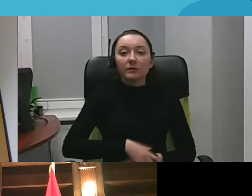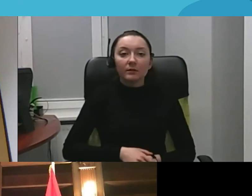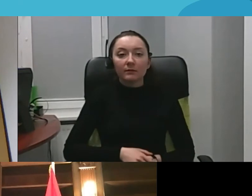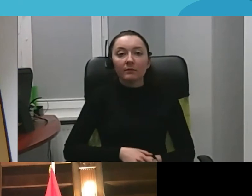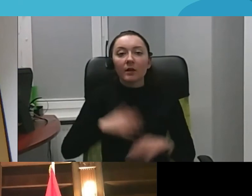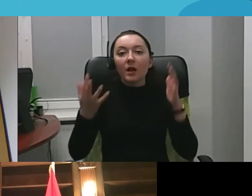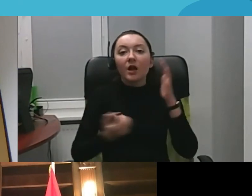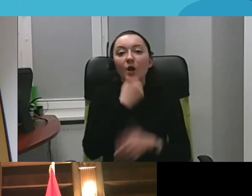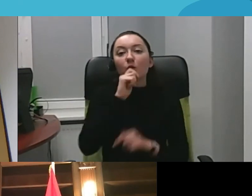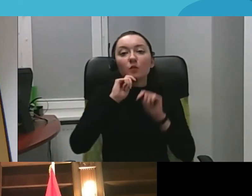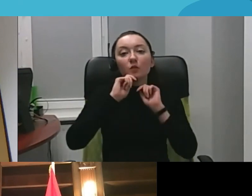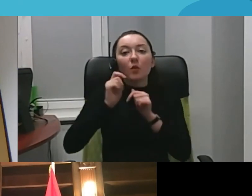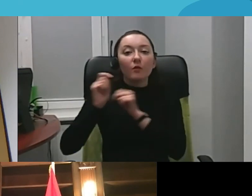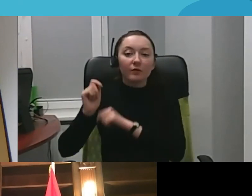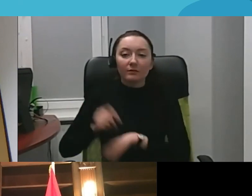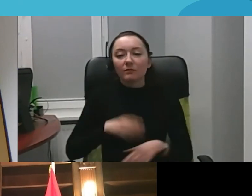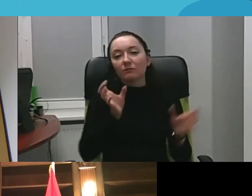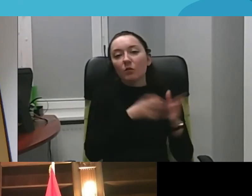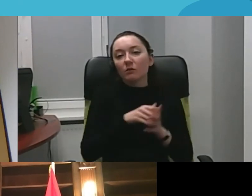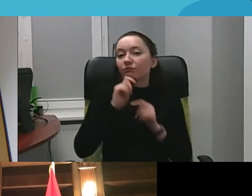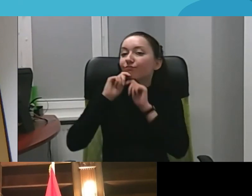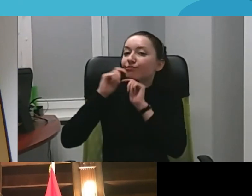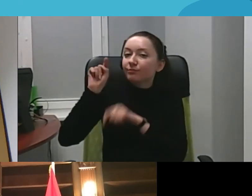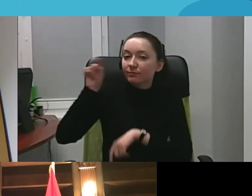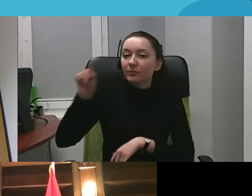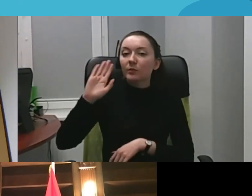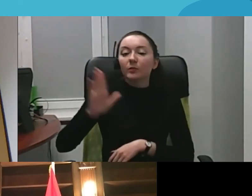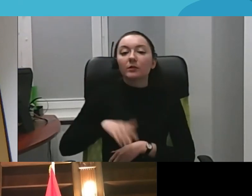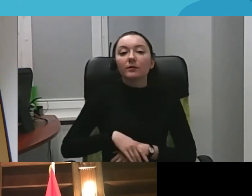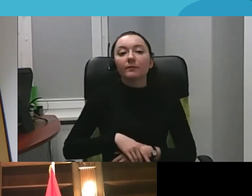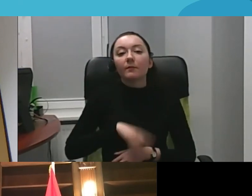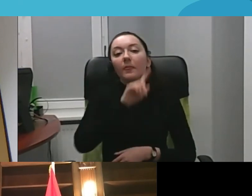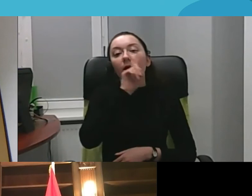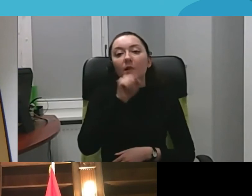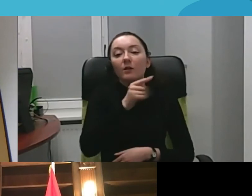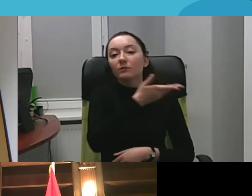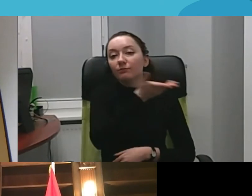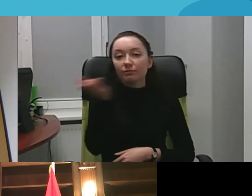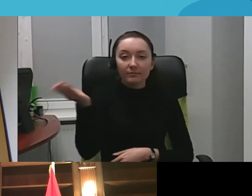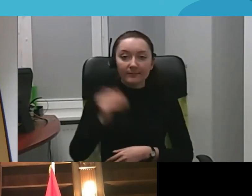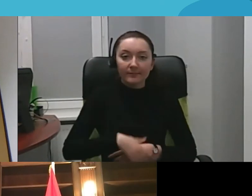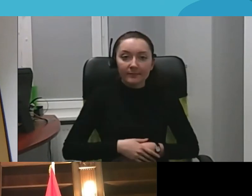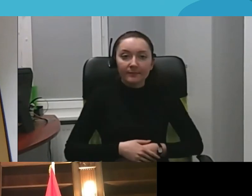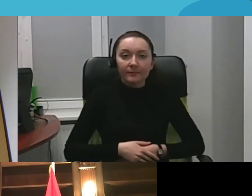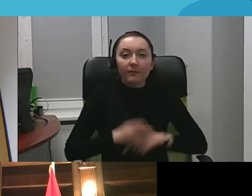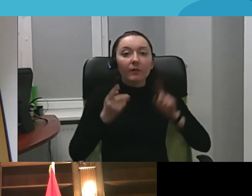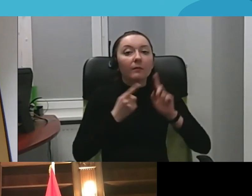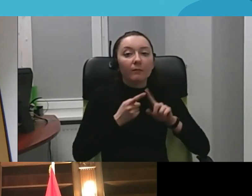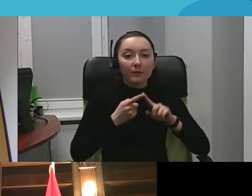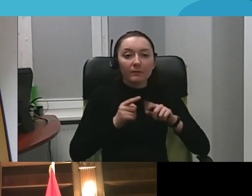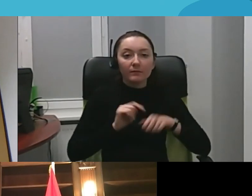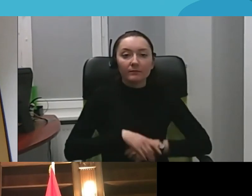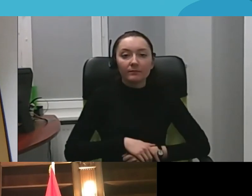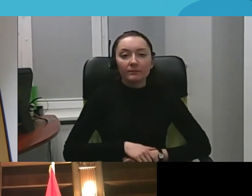the organizers. So, and the questions to our panel is like, first question, what could the UN do?